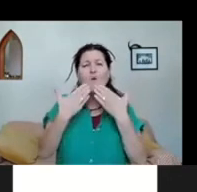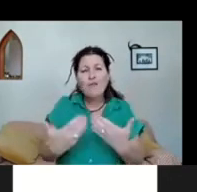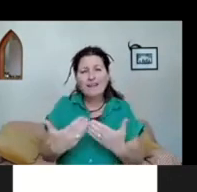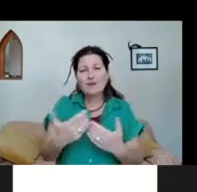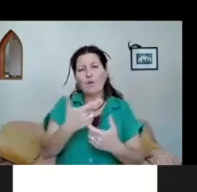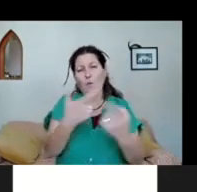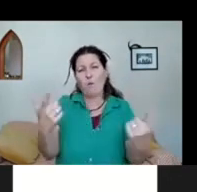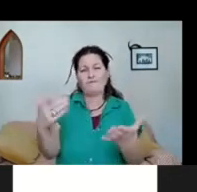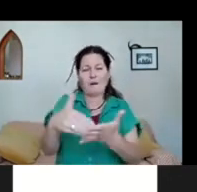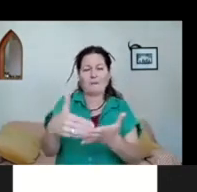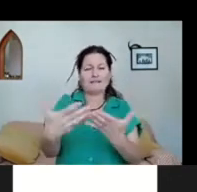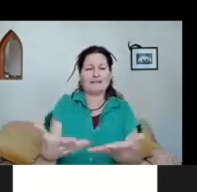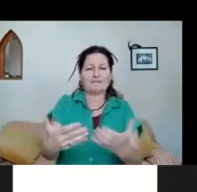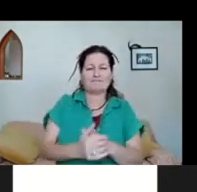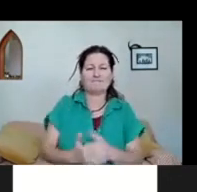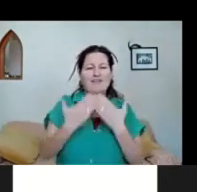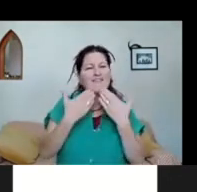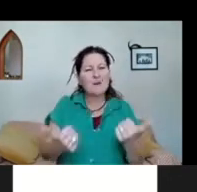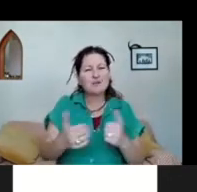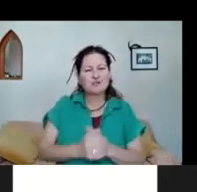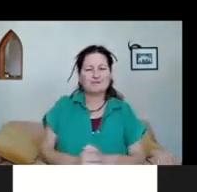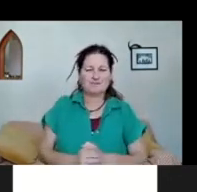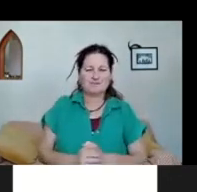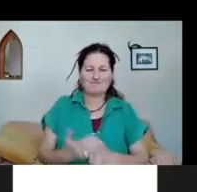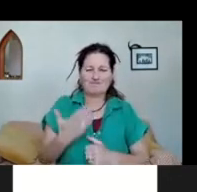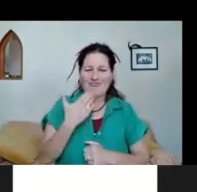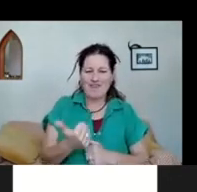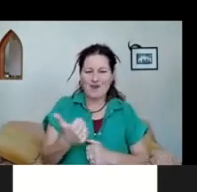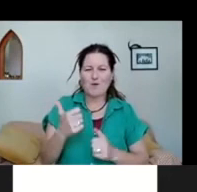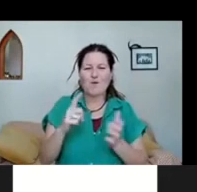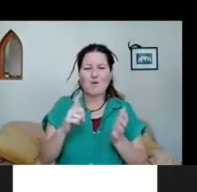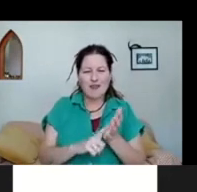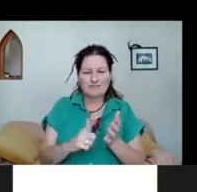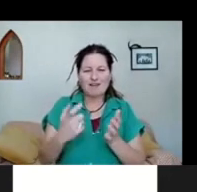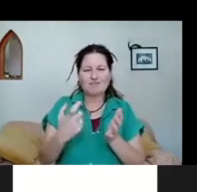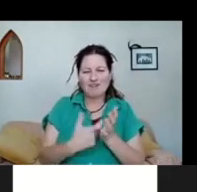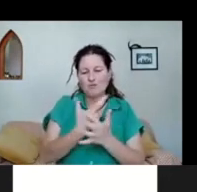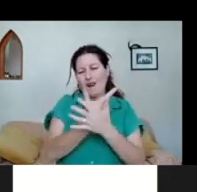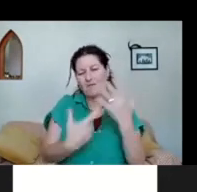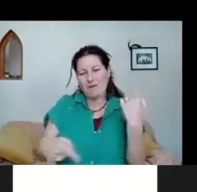Thank you very much. Thank you, Linda, Rachel, and everyone else.